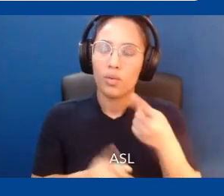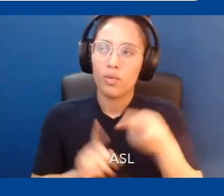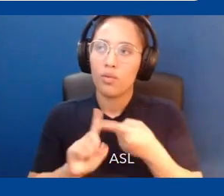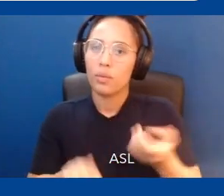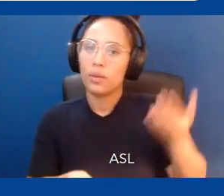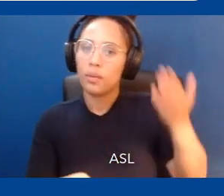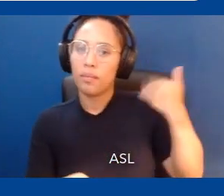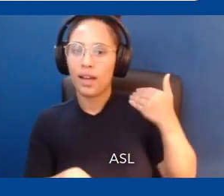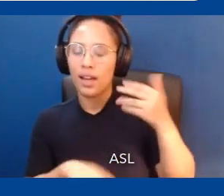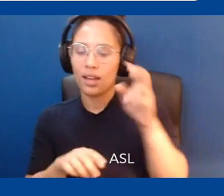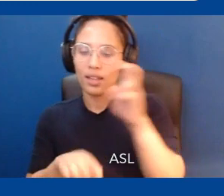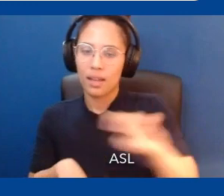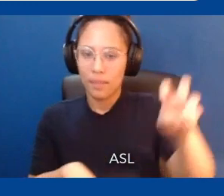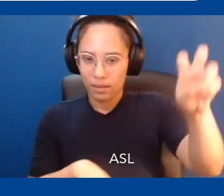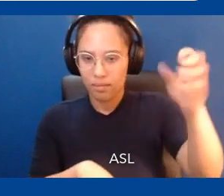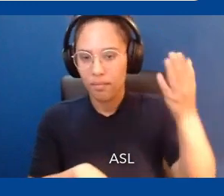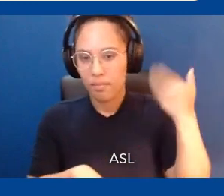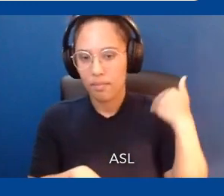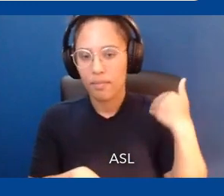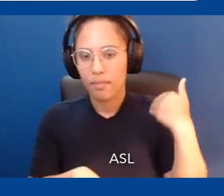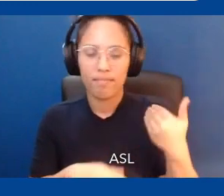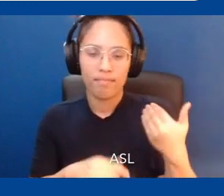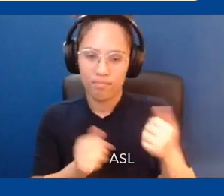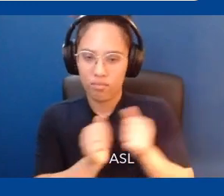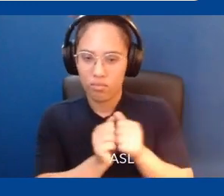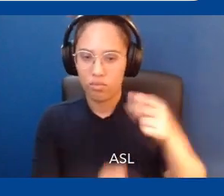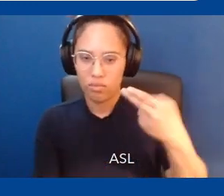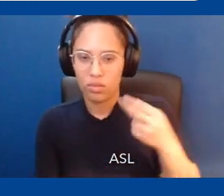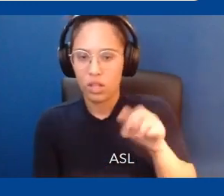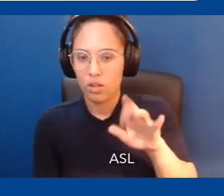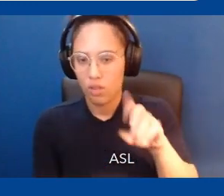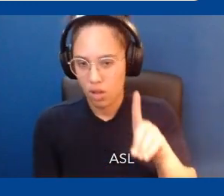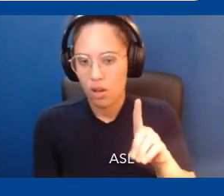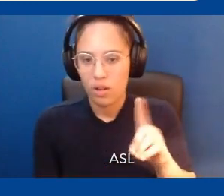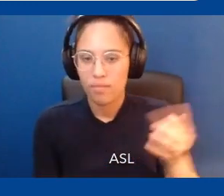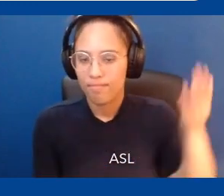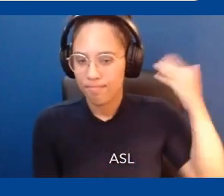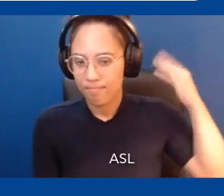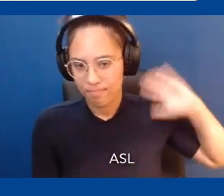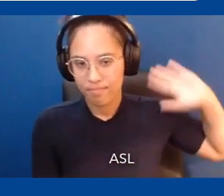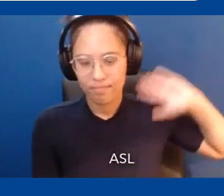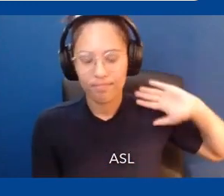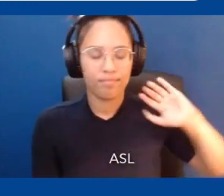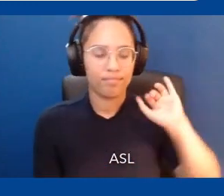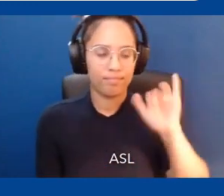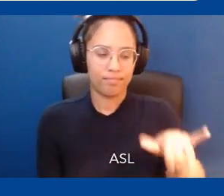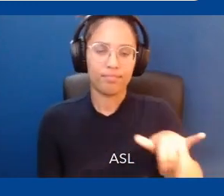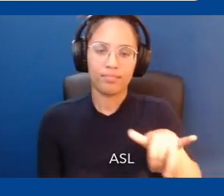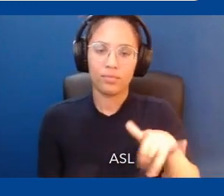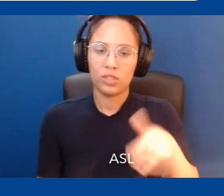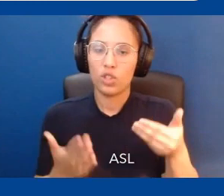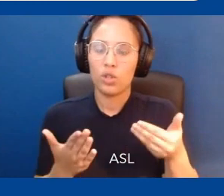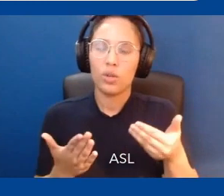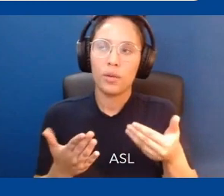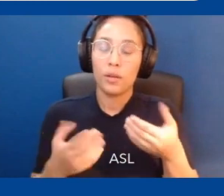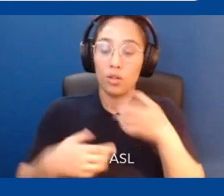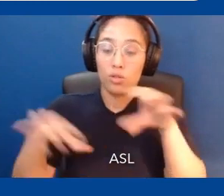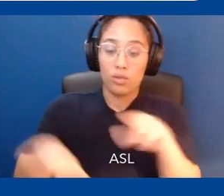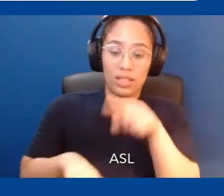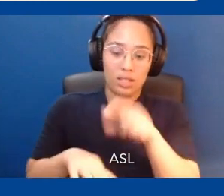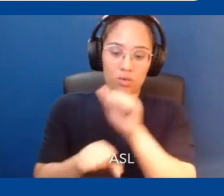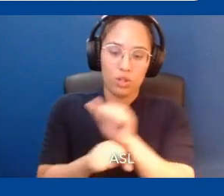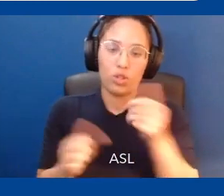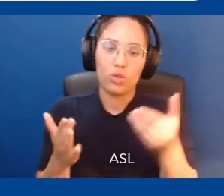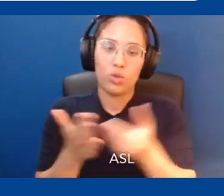from Harvard Peabody Museum is a new form of reparation. So it's not a reparation